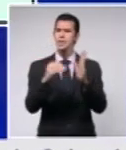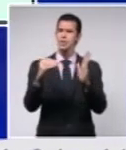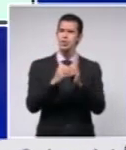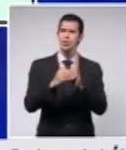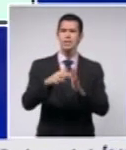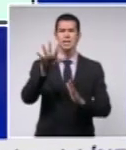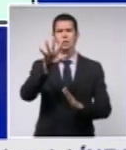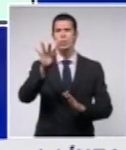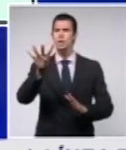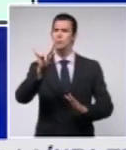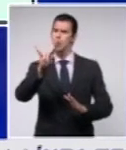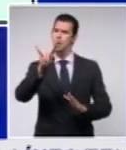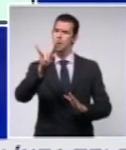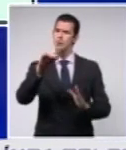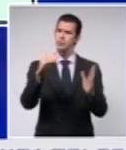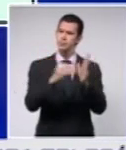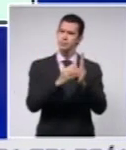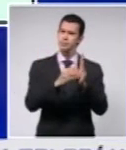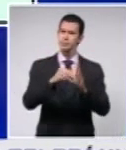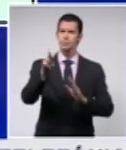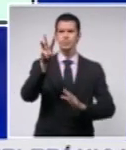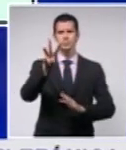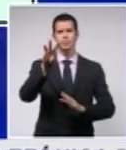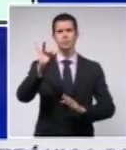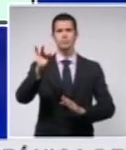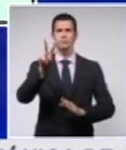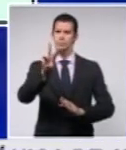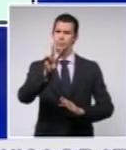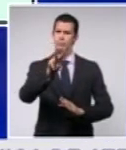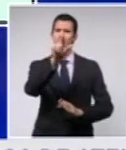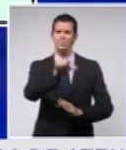4,906,833 cases and